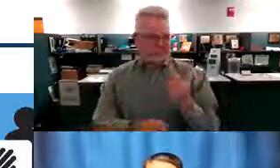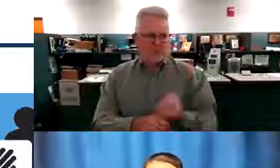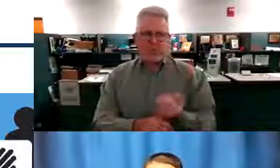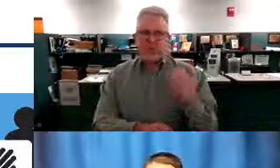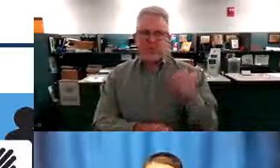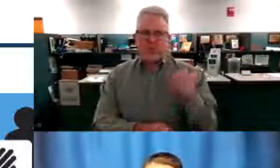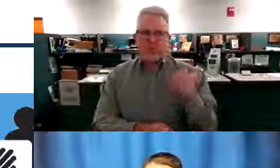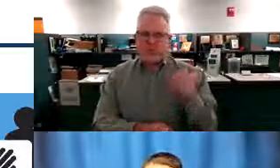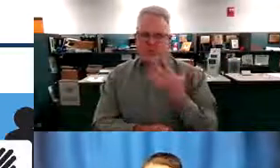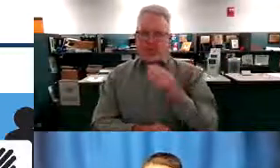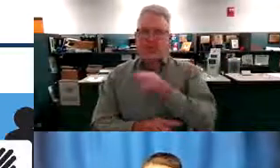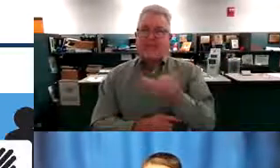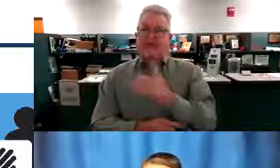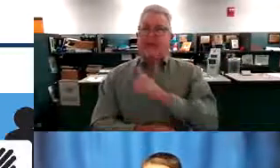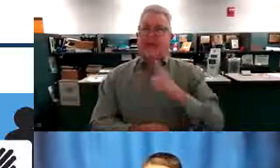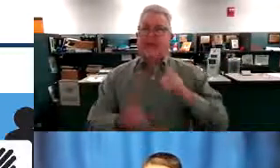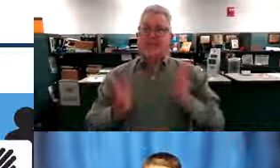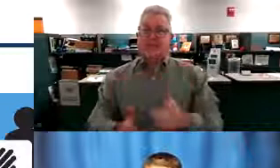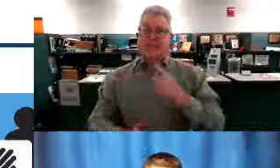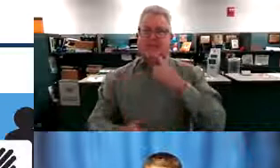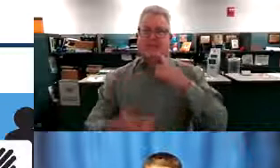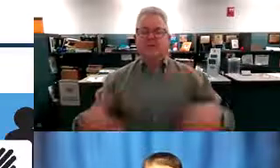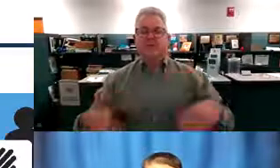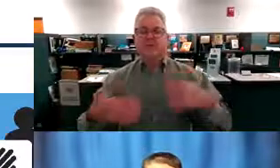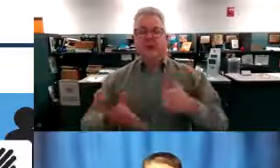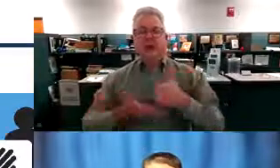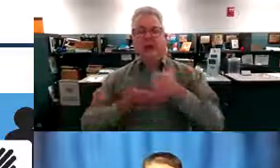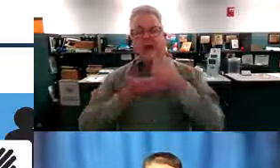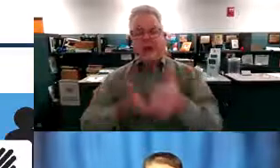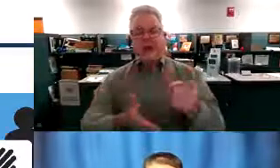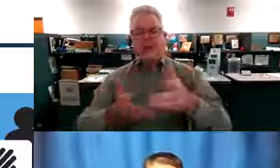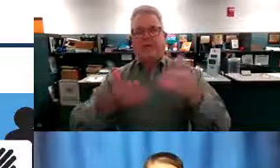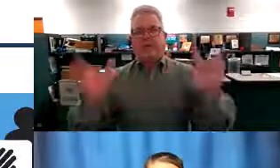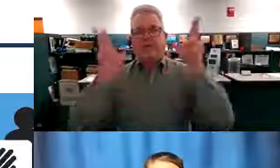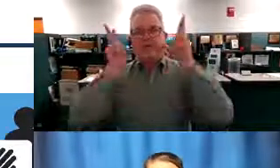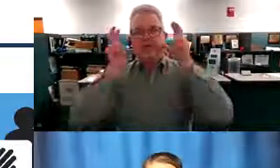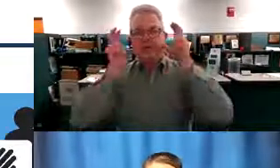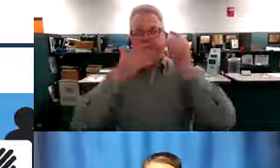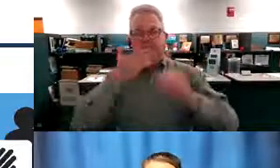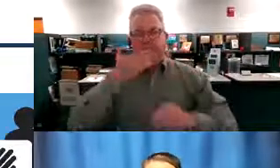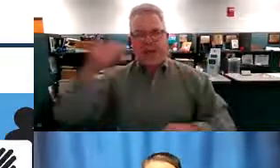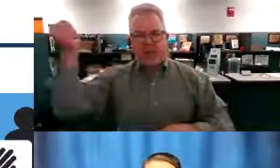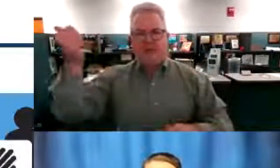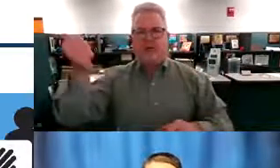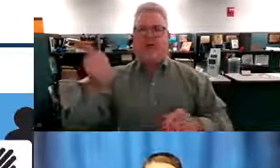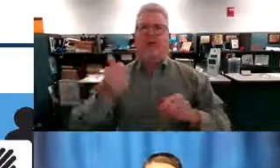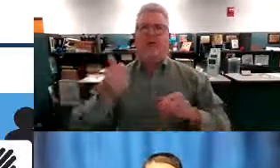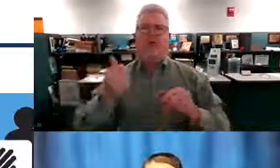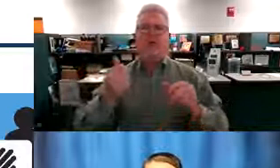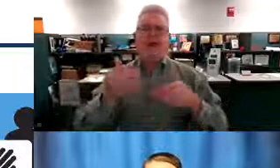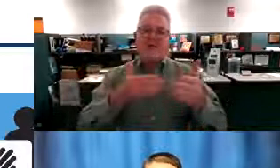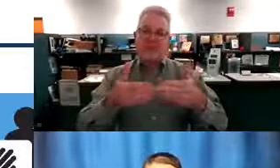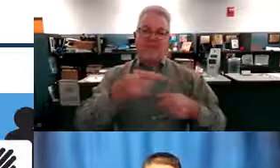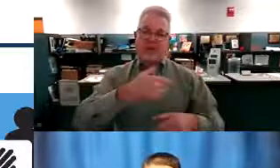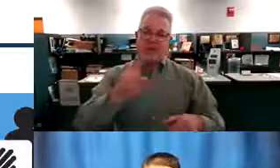So establishing those hearing loops, it was only a few years ago, and several in the legislature were very said that